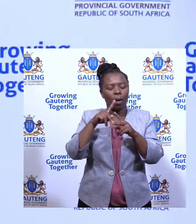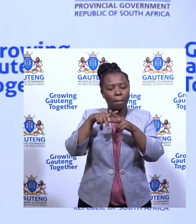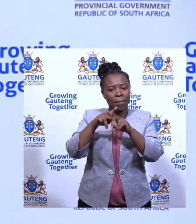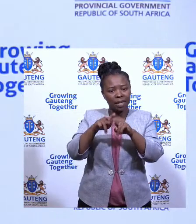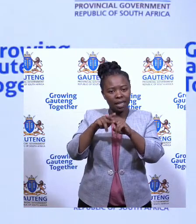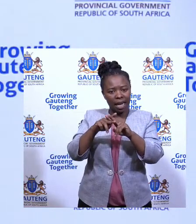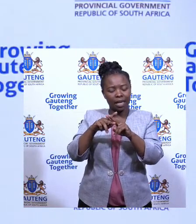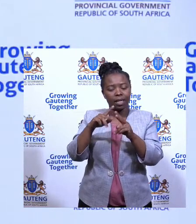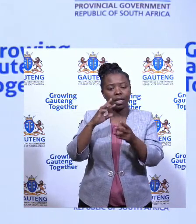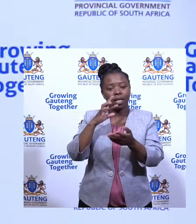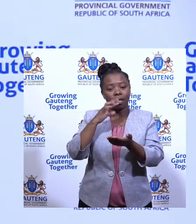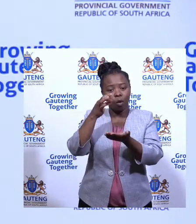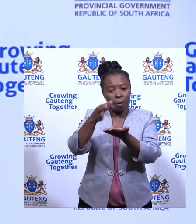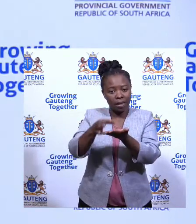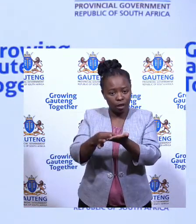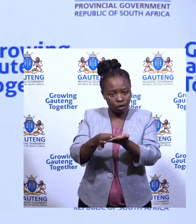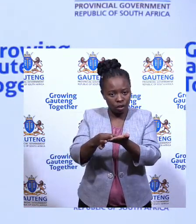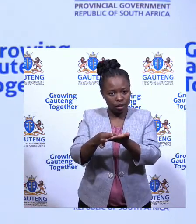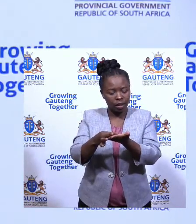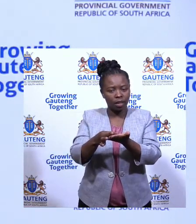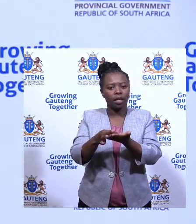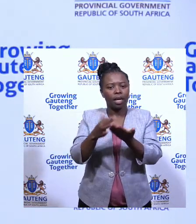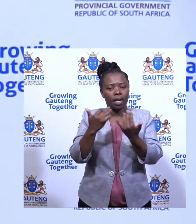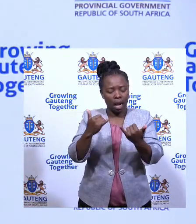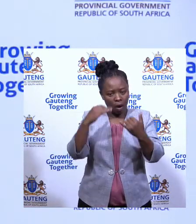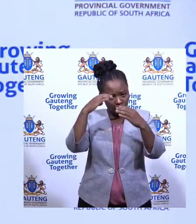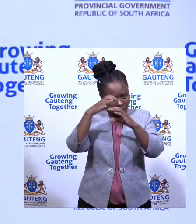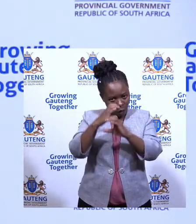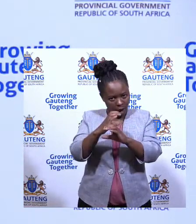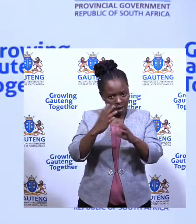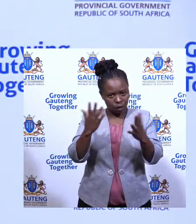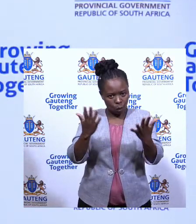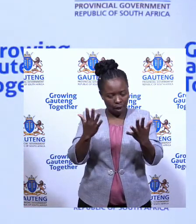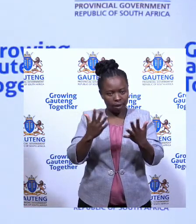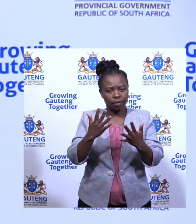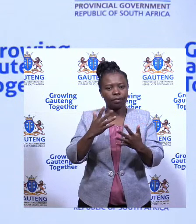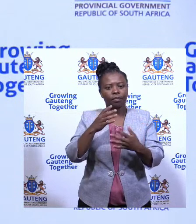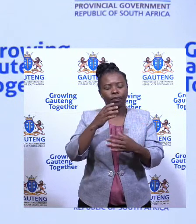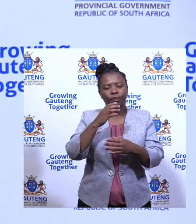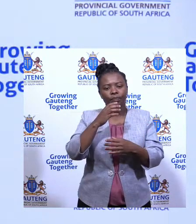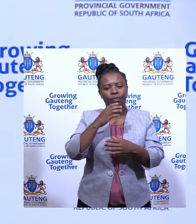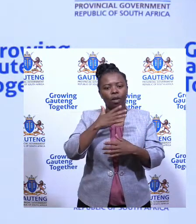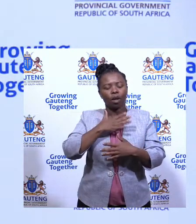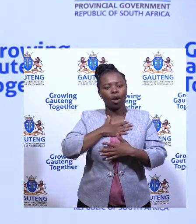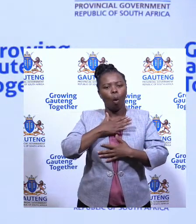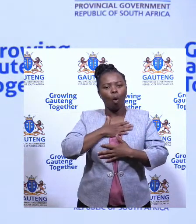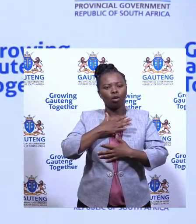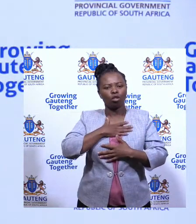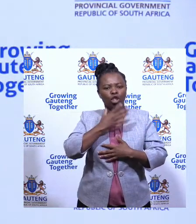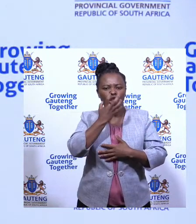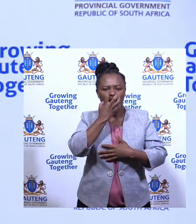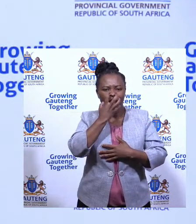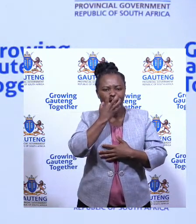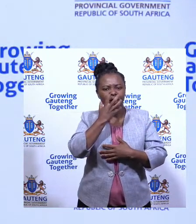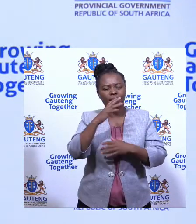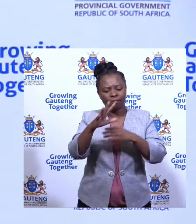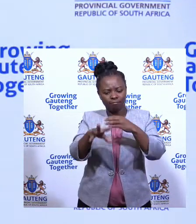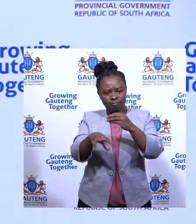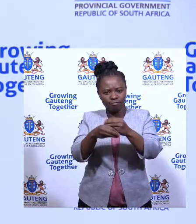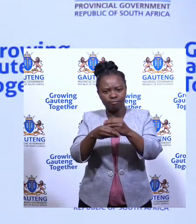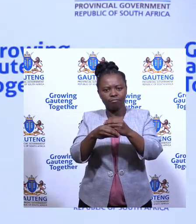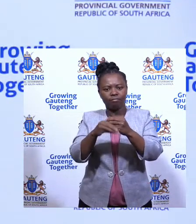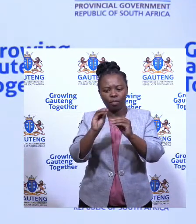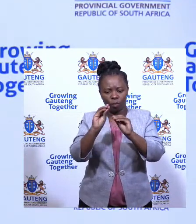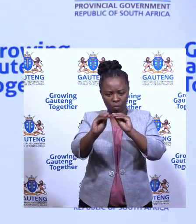mechanical recommendations. We are focusing on the oxygen installation, medical installation, as well as vacuum installation